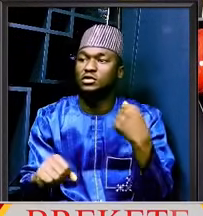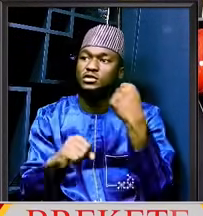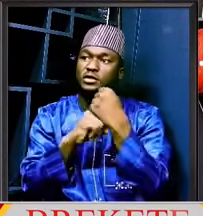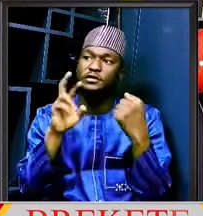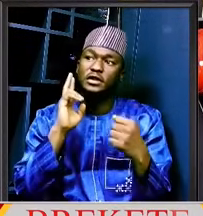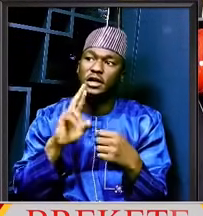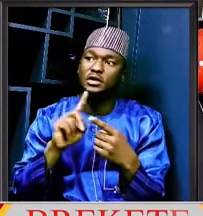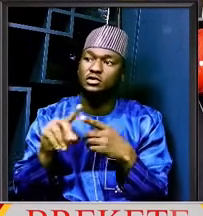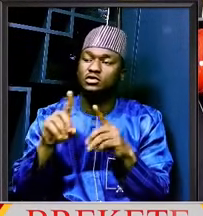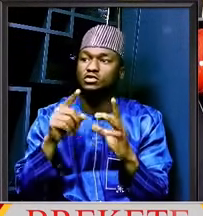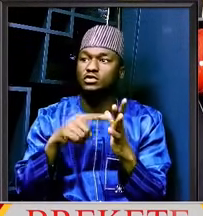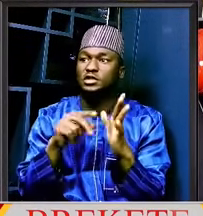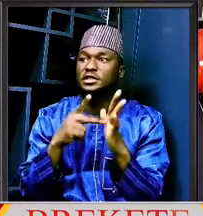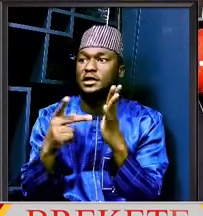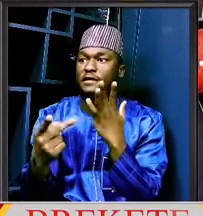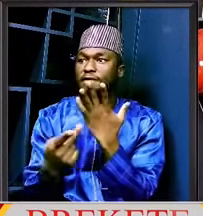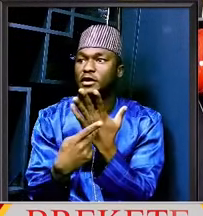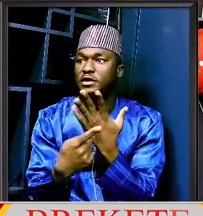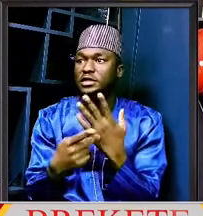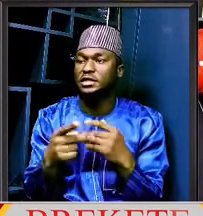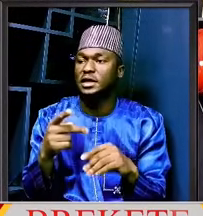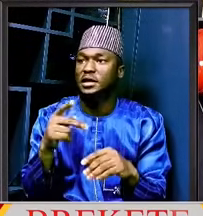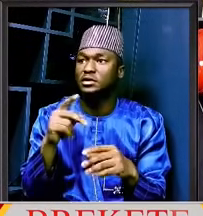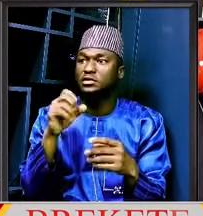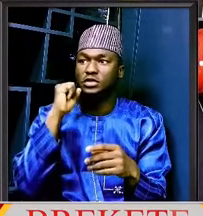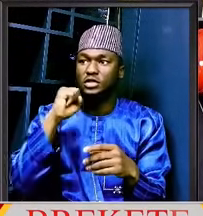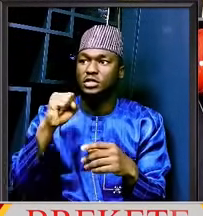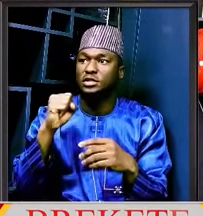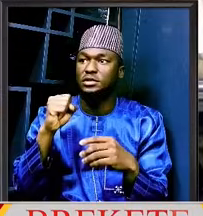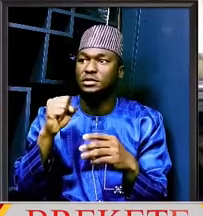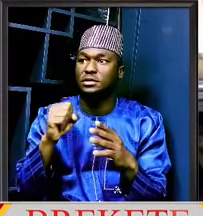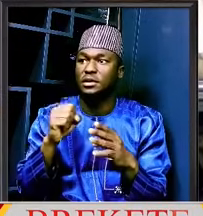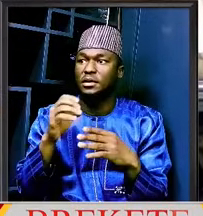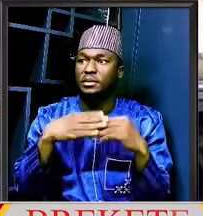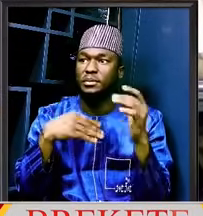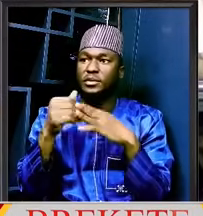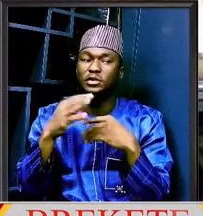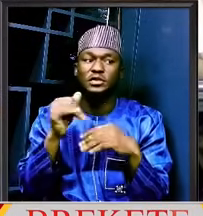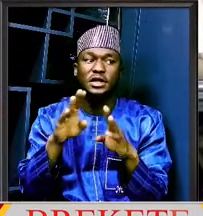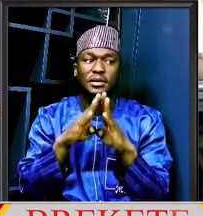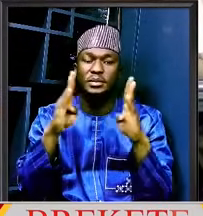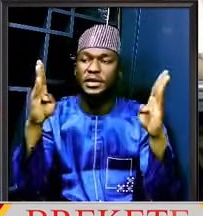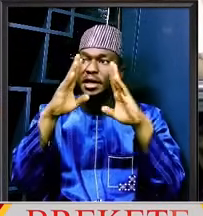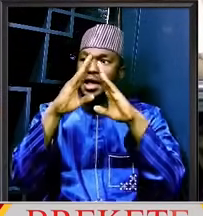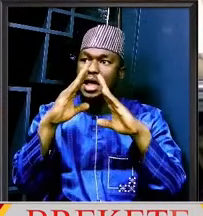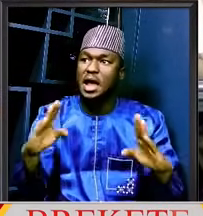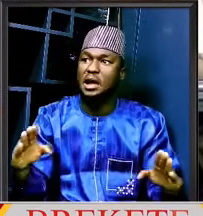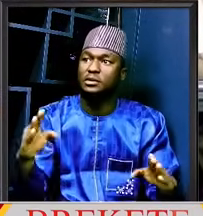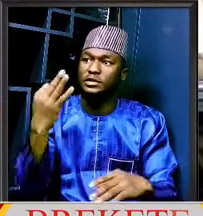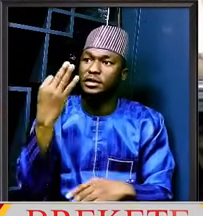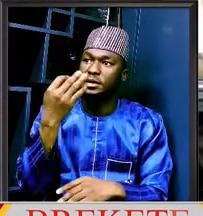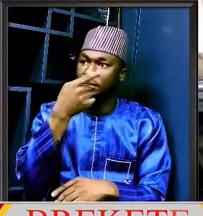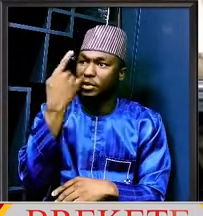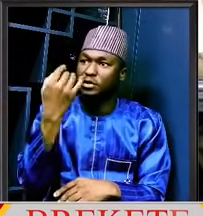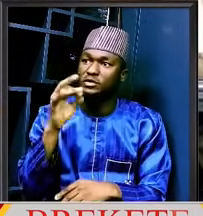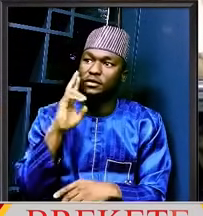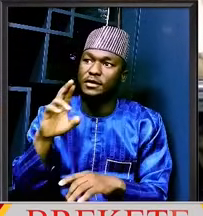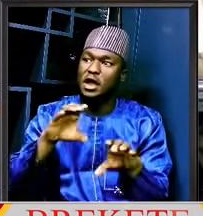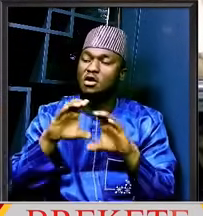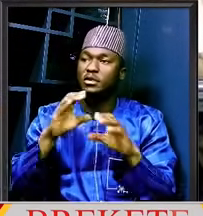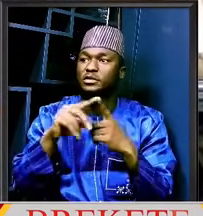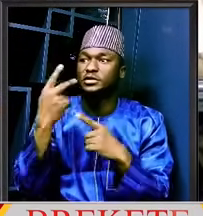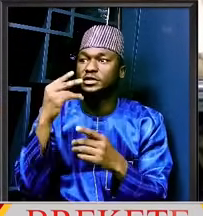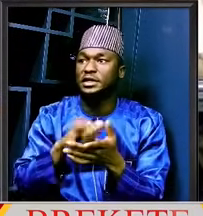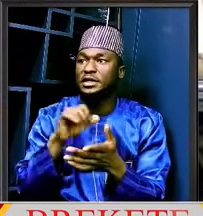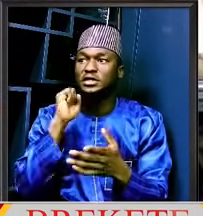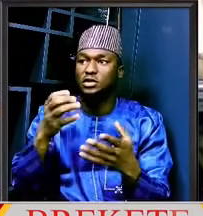on this project. So she built a 5-bedroom apartment, sir, very big house, because of her commitment to ensuring